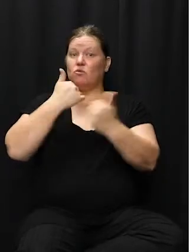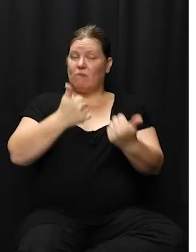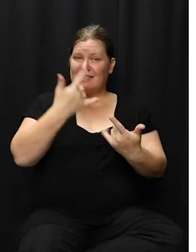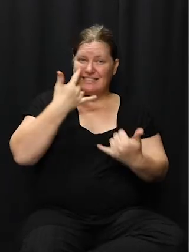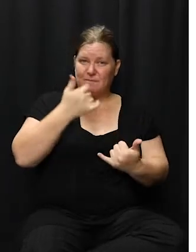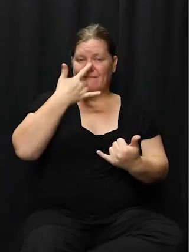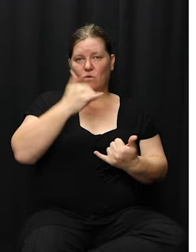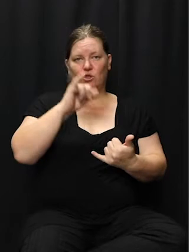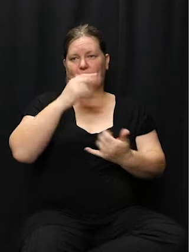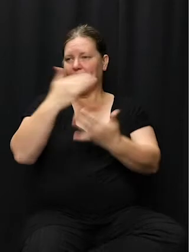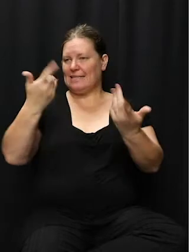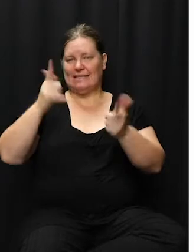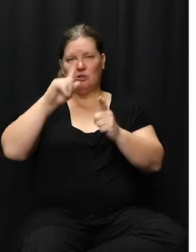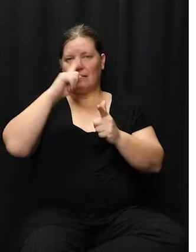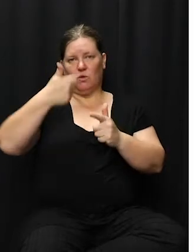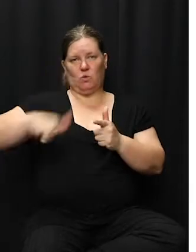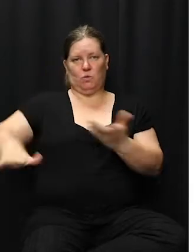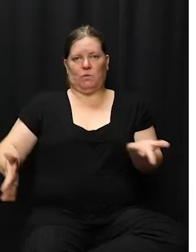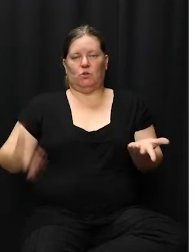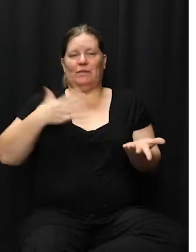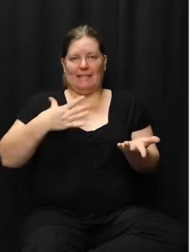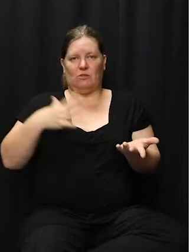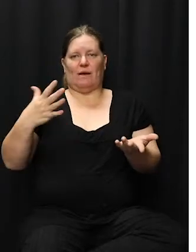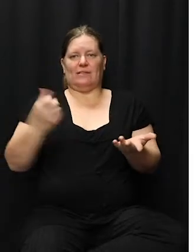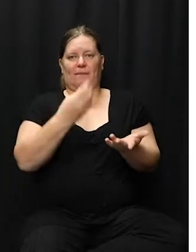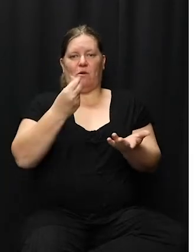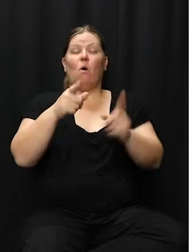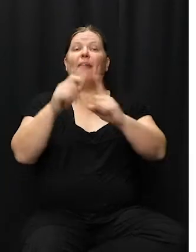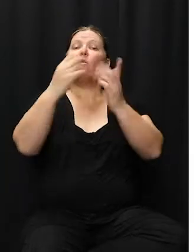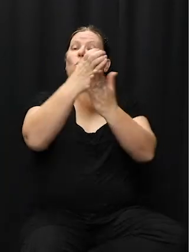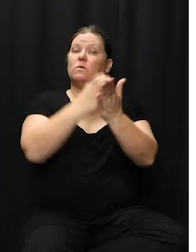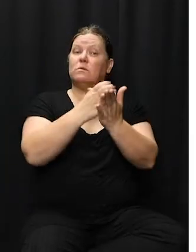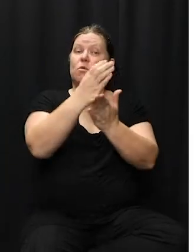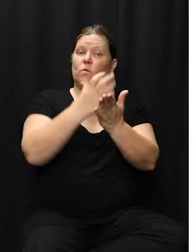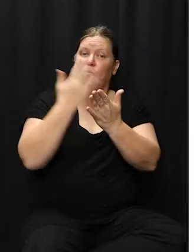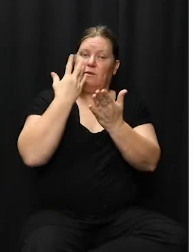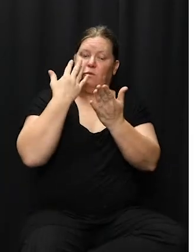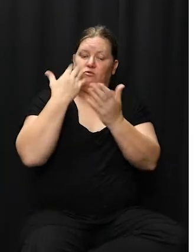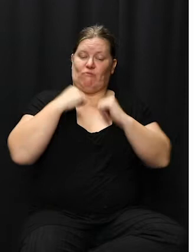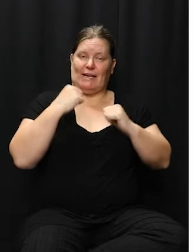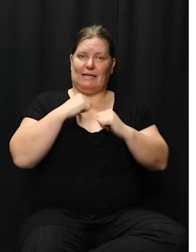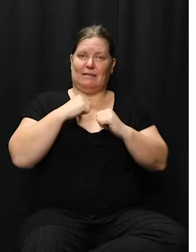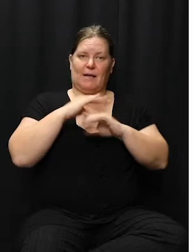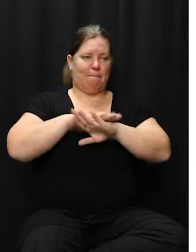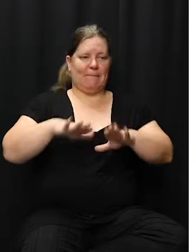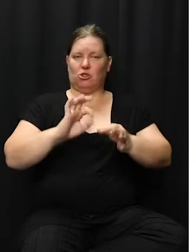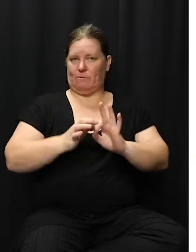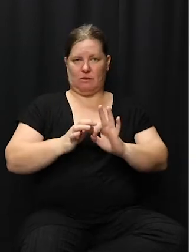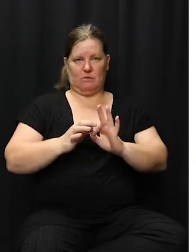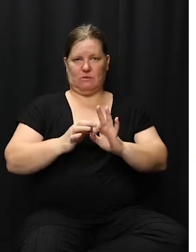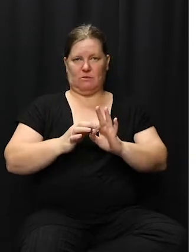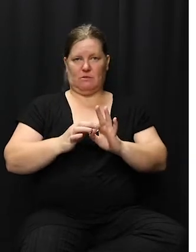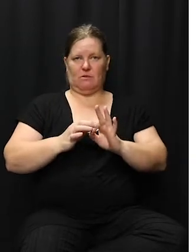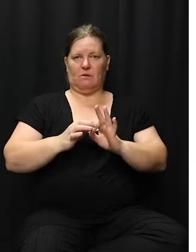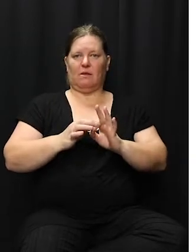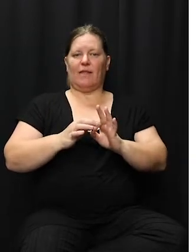be passed to be able to use that assessment tool. So it's a great assessment, but unfortunately not many teachers are able